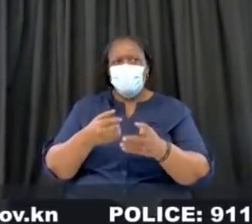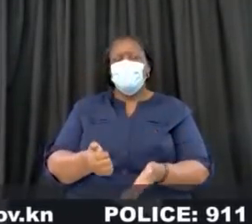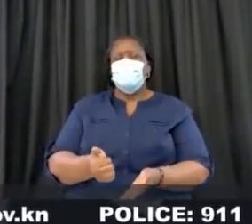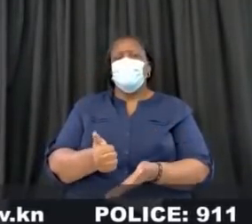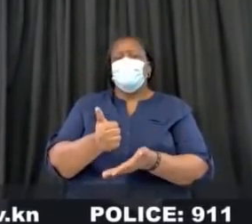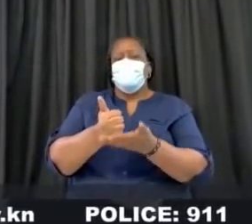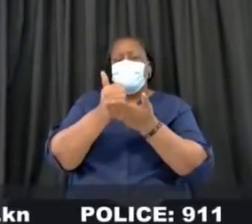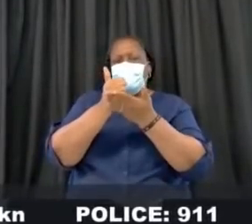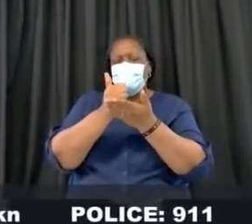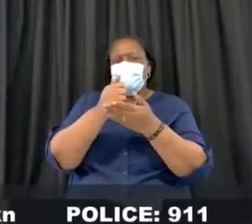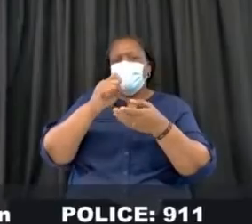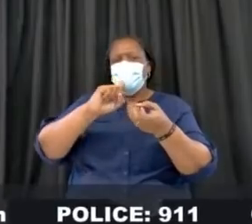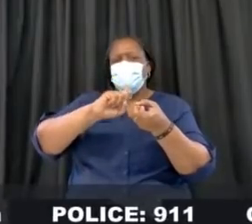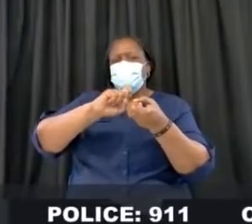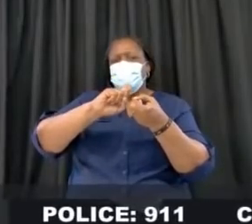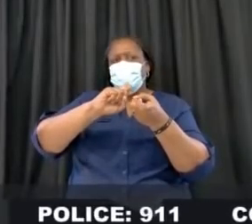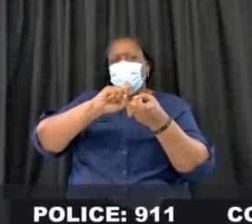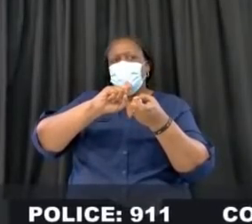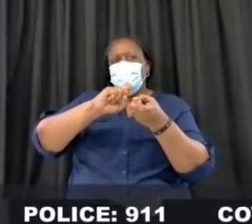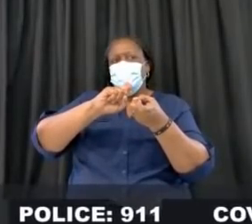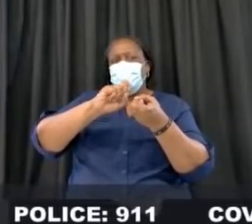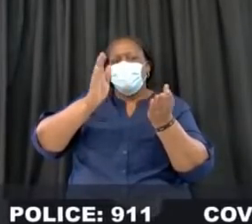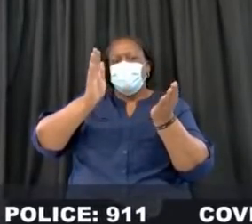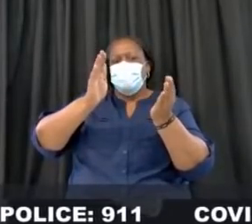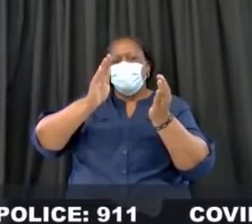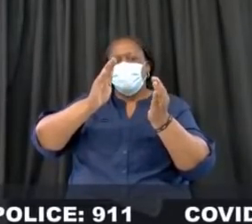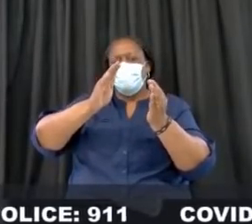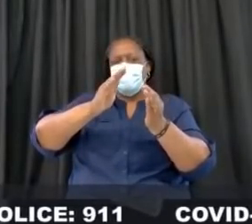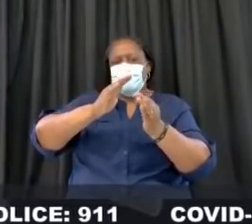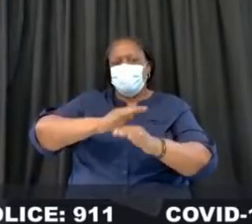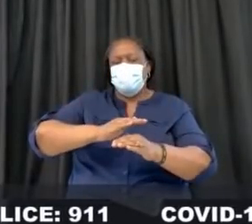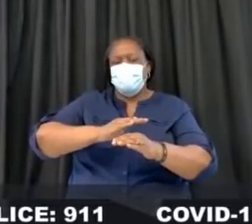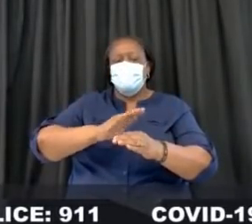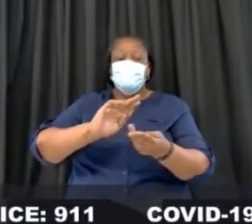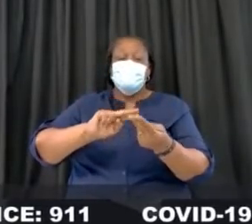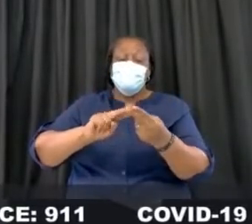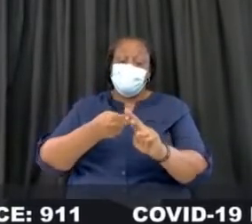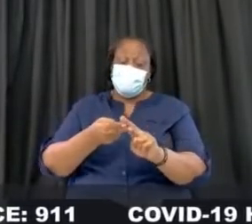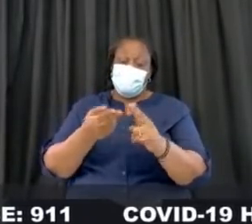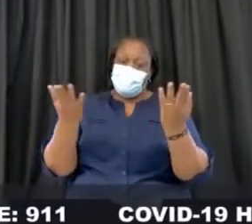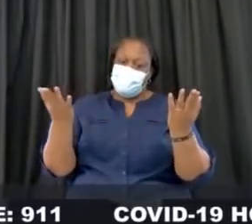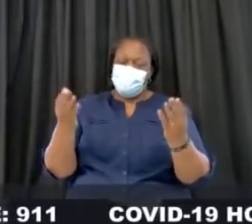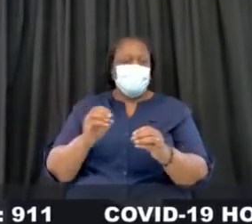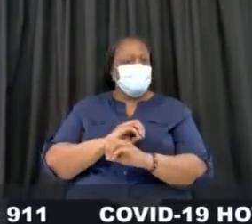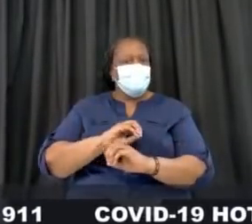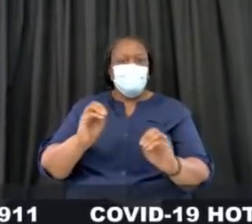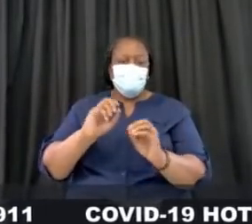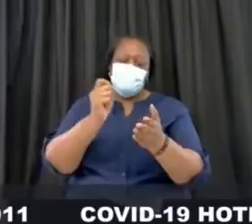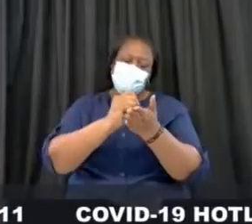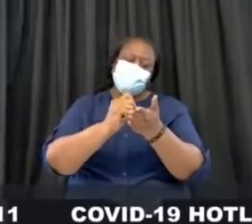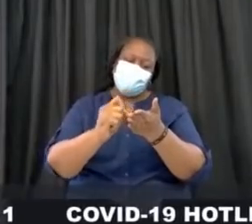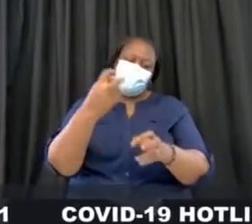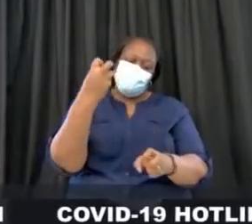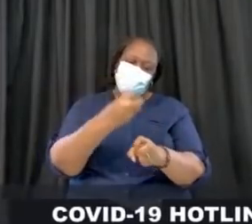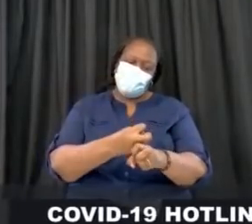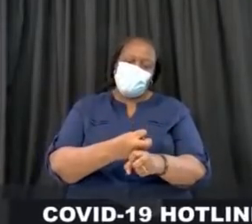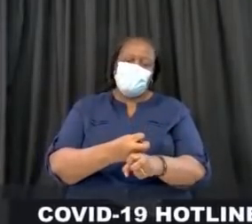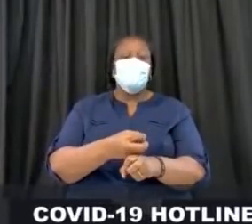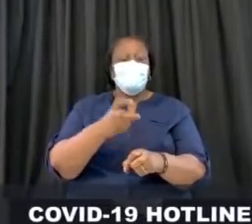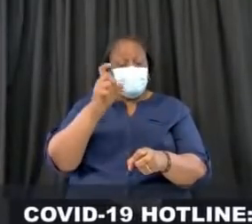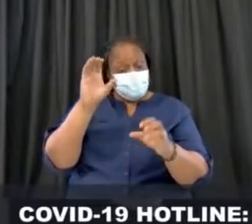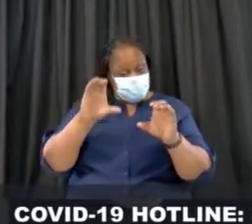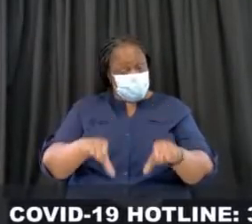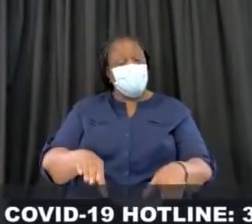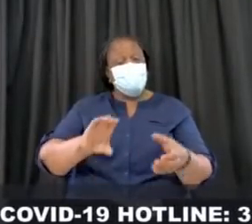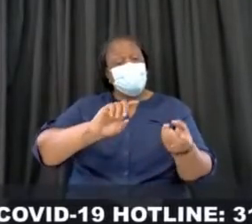this particular wave. Nothing is written in stones. We know we see the dynamism of this particular